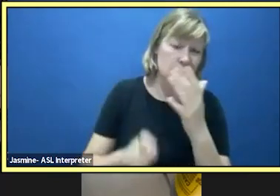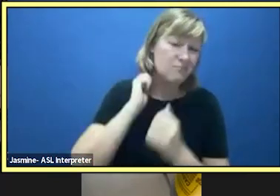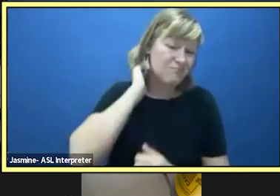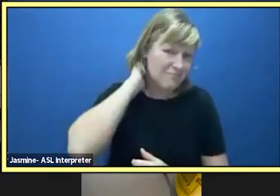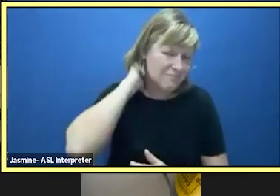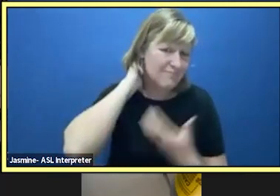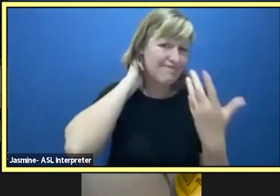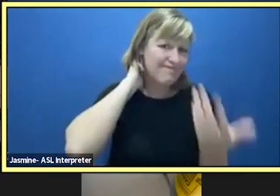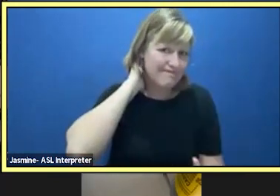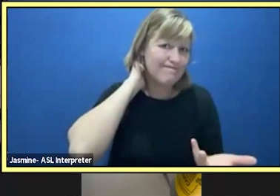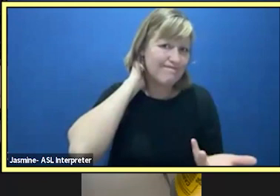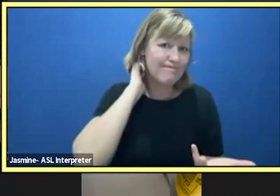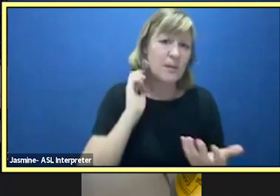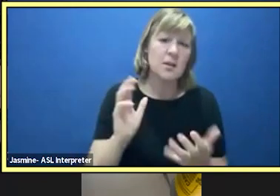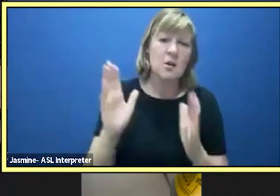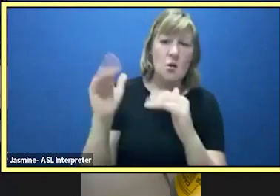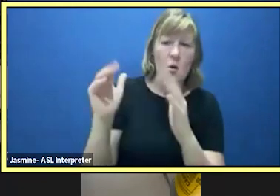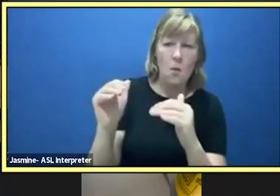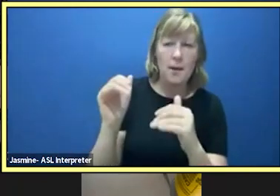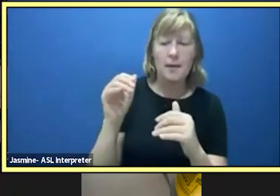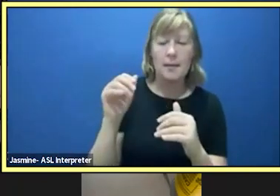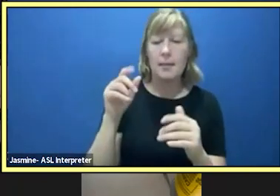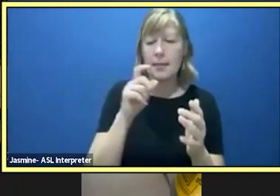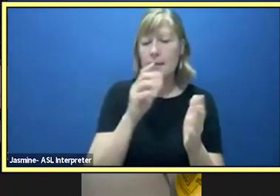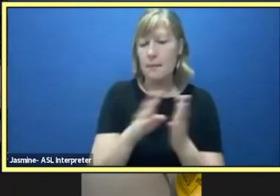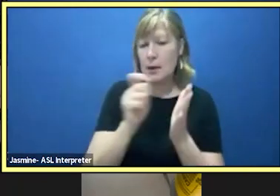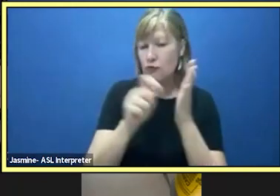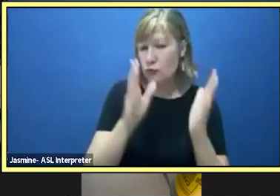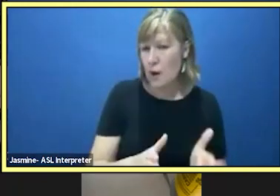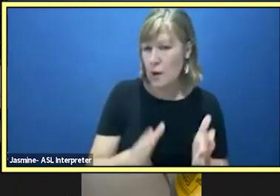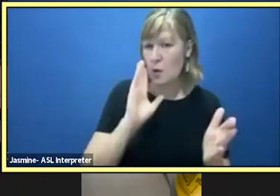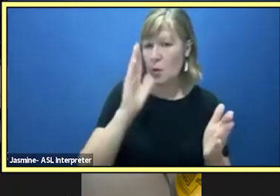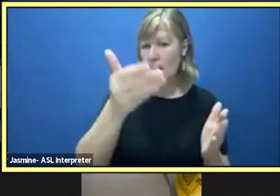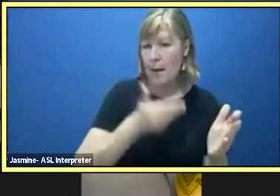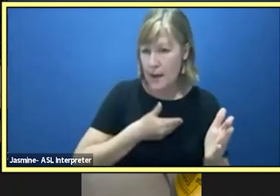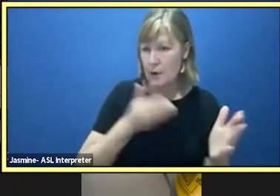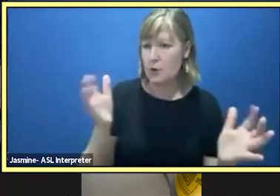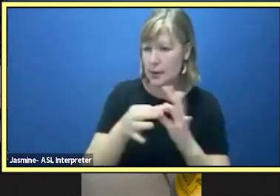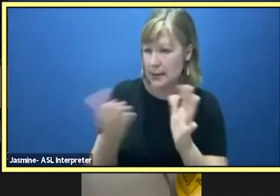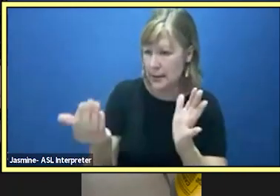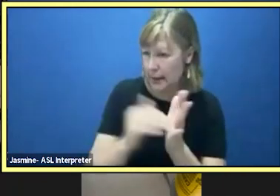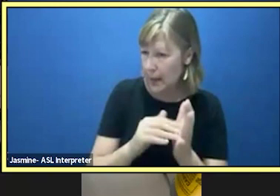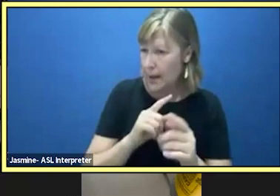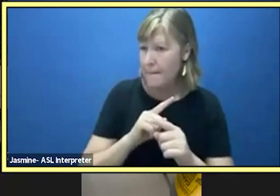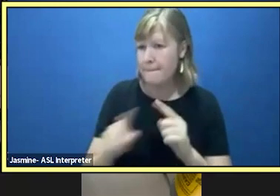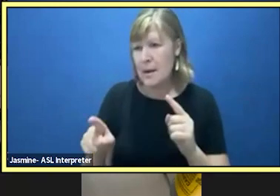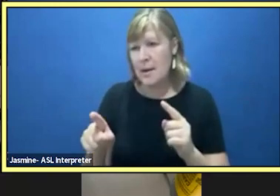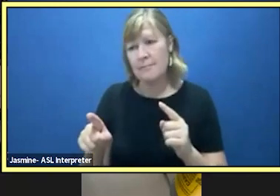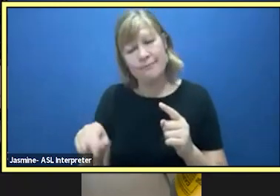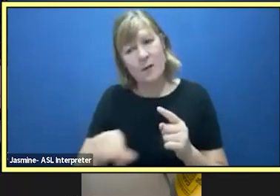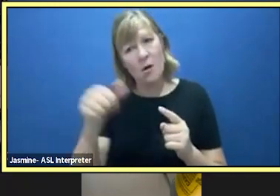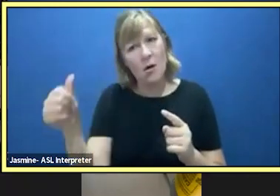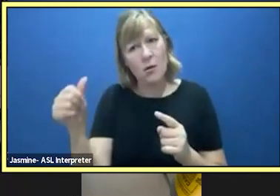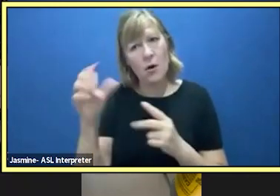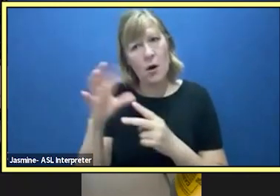but if they're not, to have to start all over again, where, right now between the social worker and the